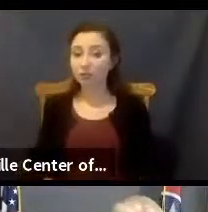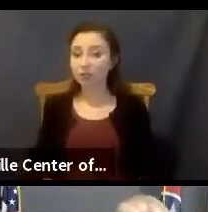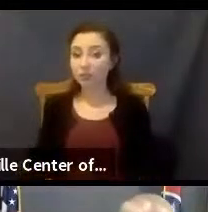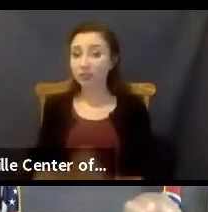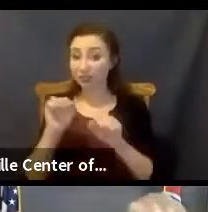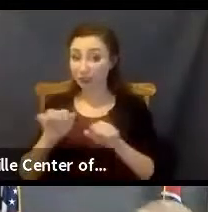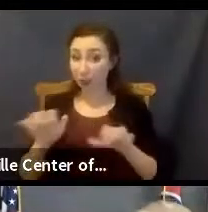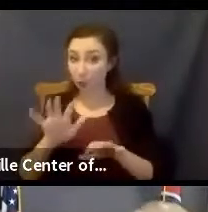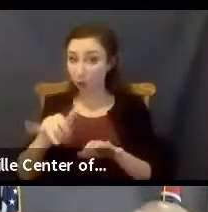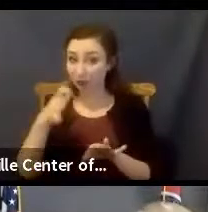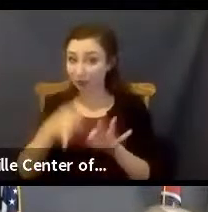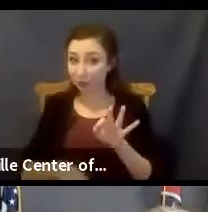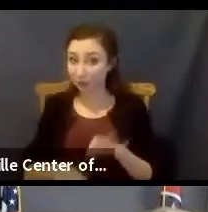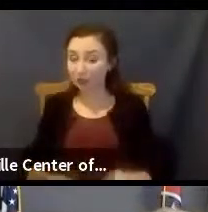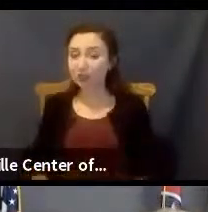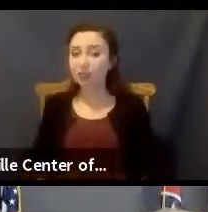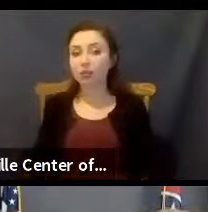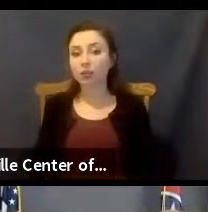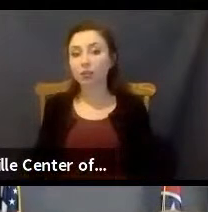Can we do that simply?